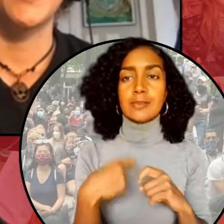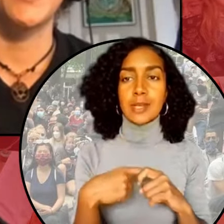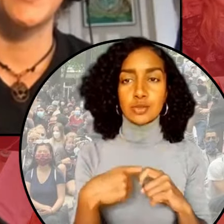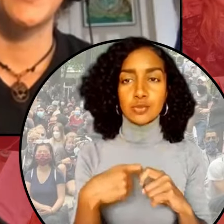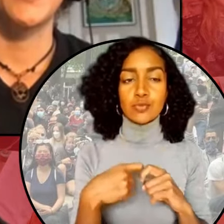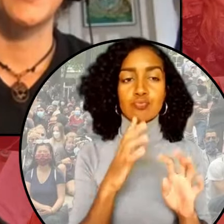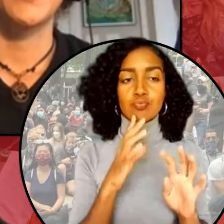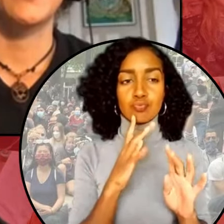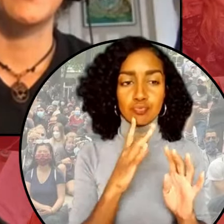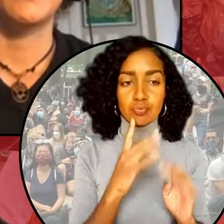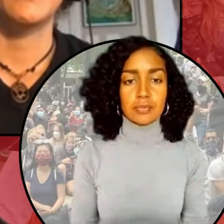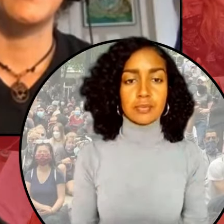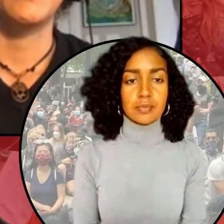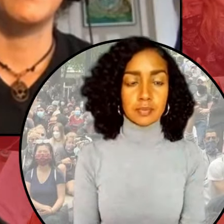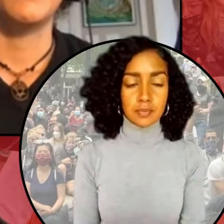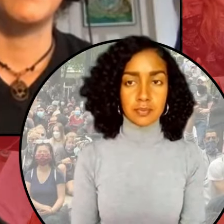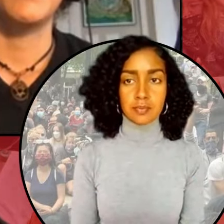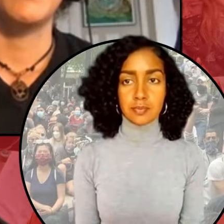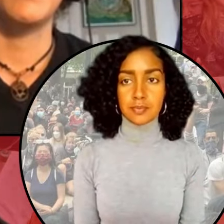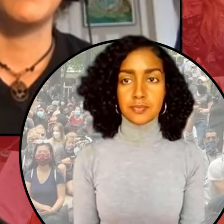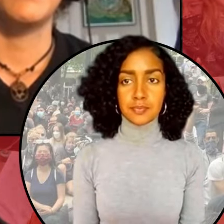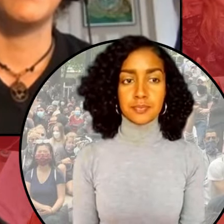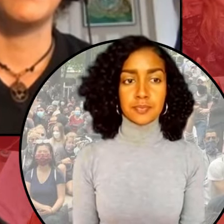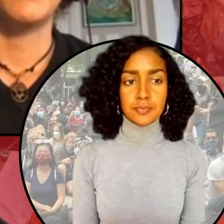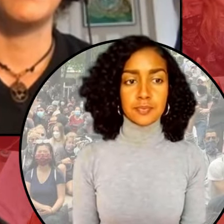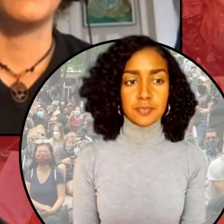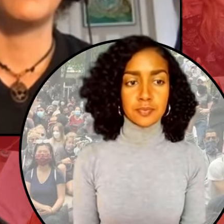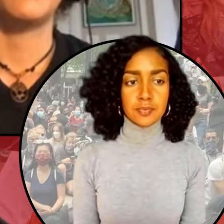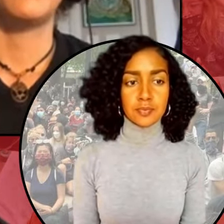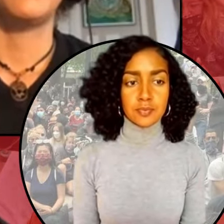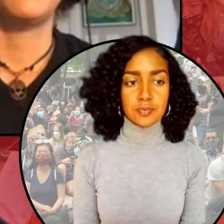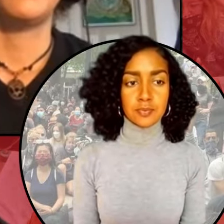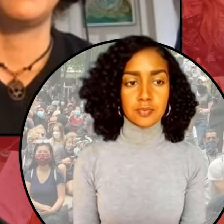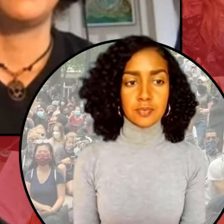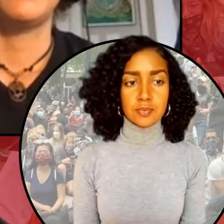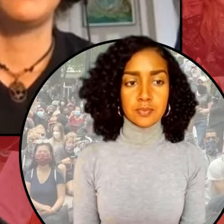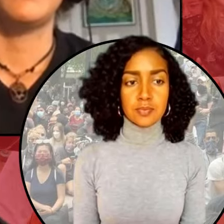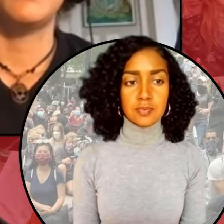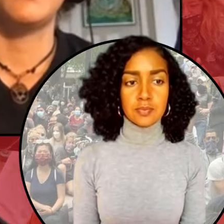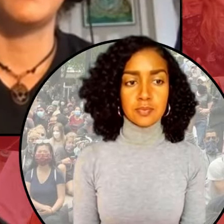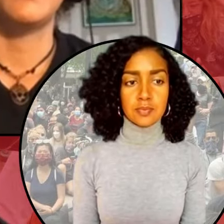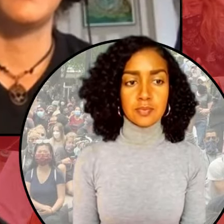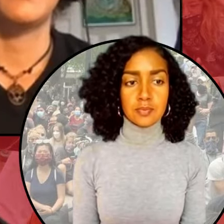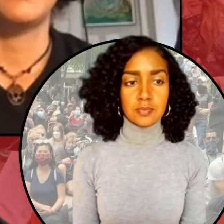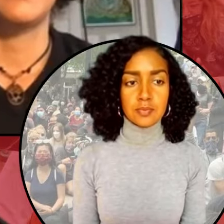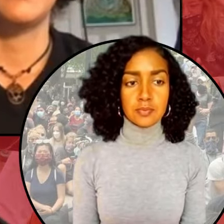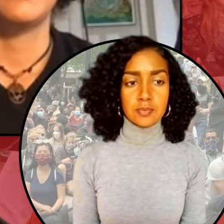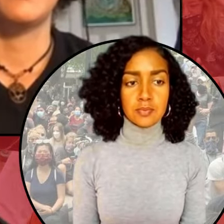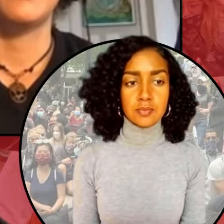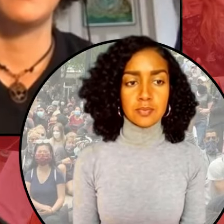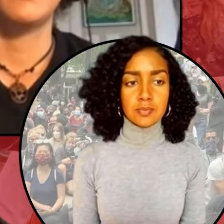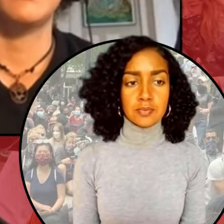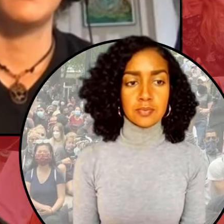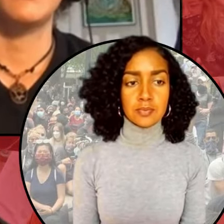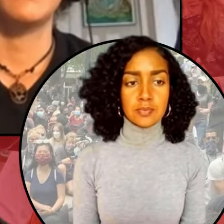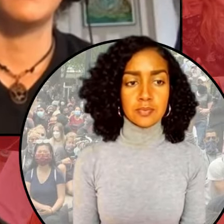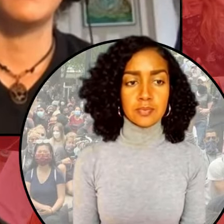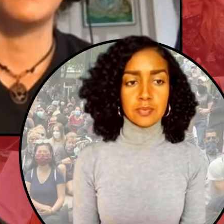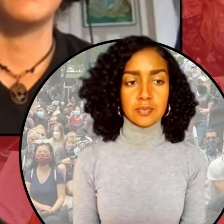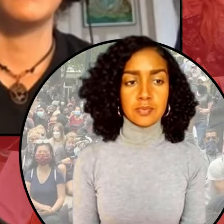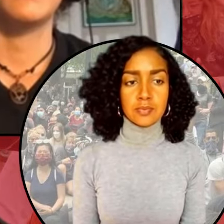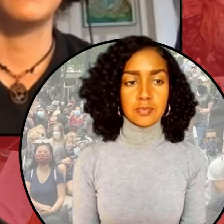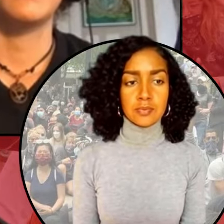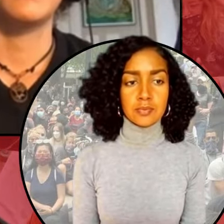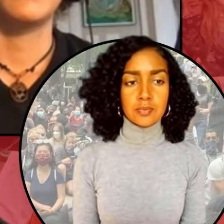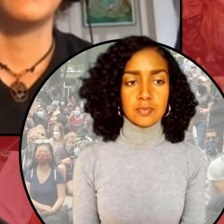la presentación se hace principalmente en un idioma, mientras los intérpretes trabajamos para incluir a las personas que